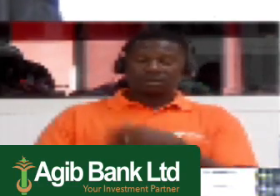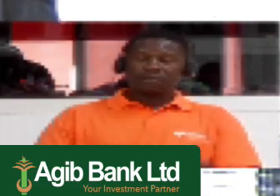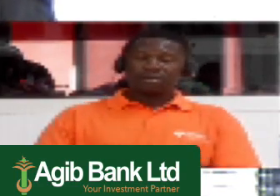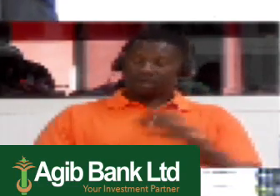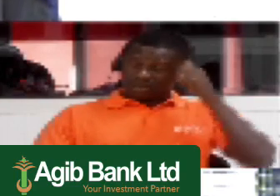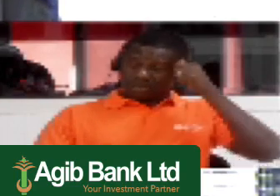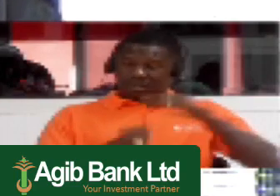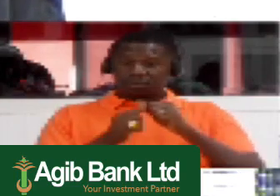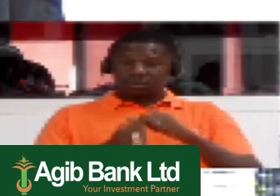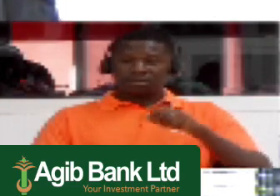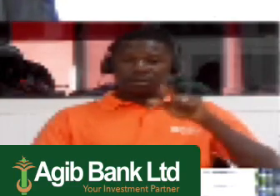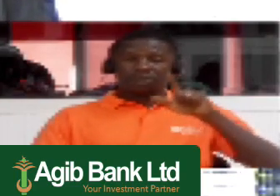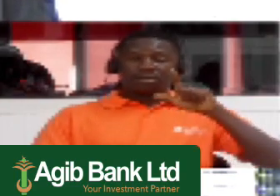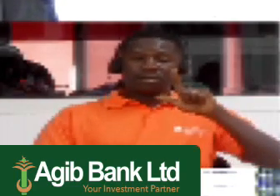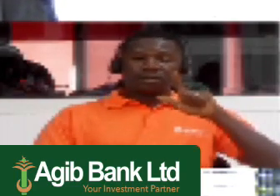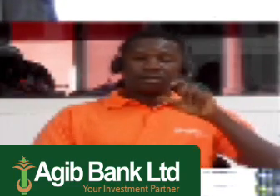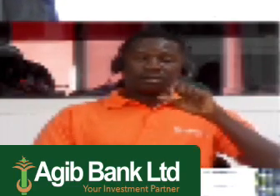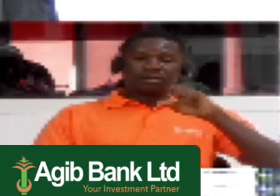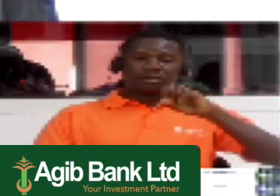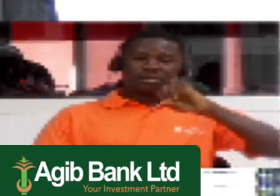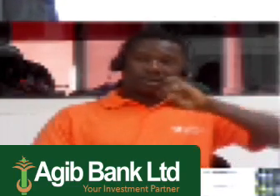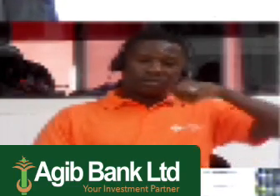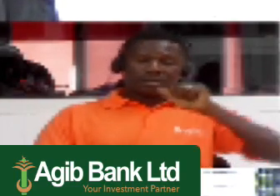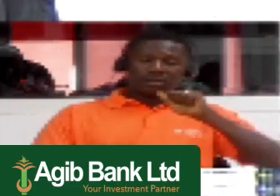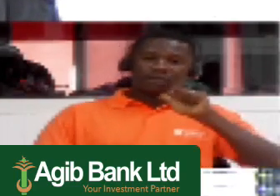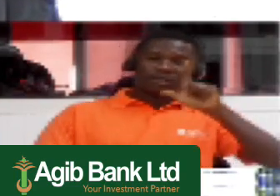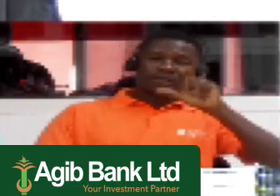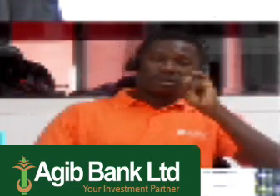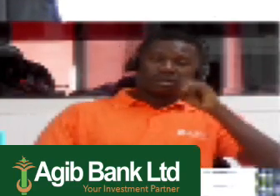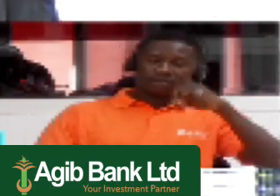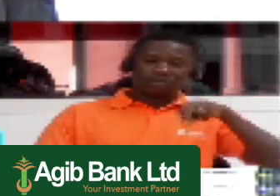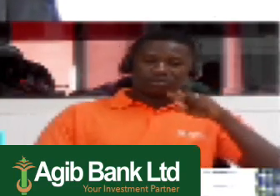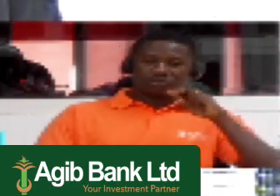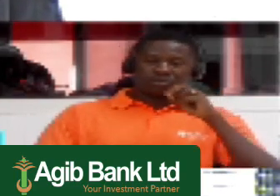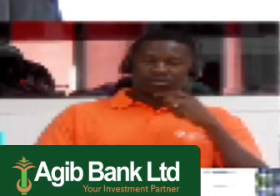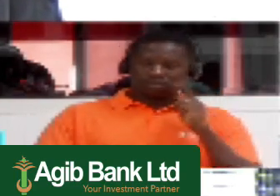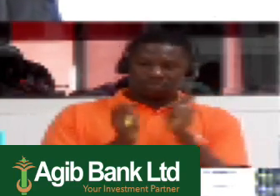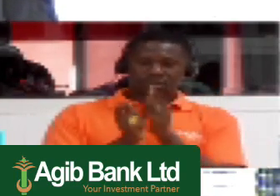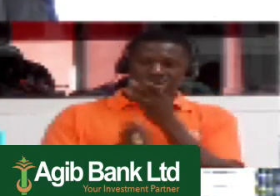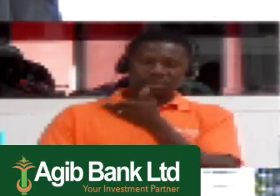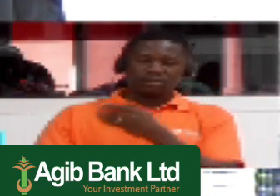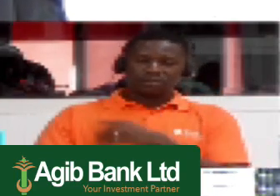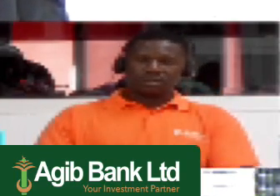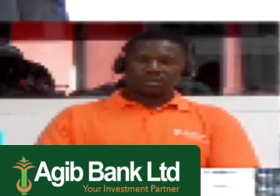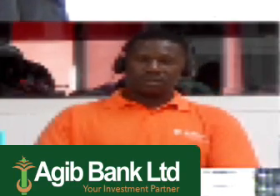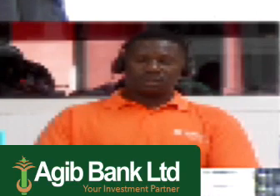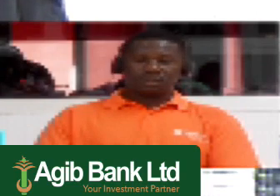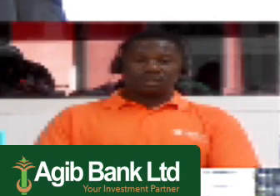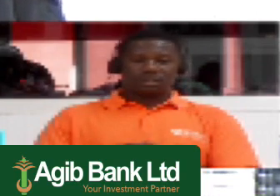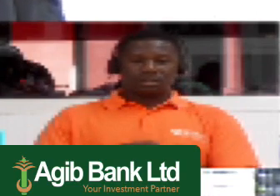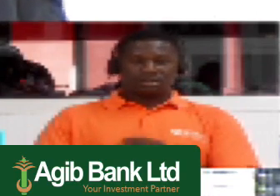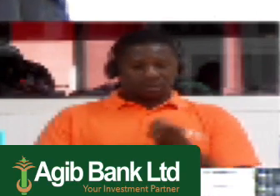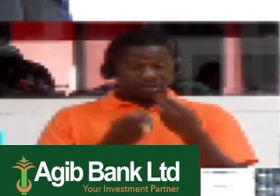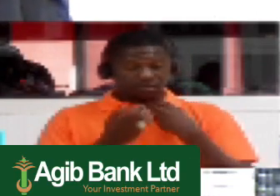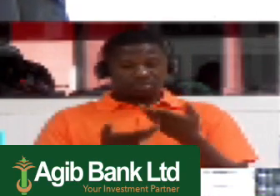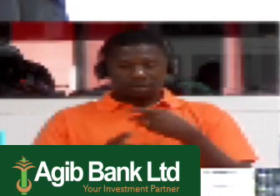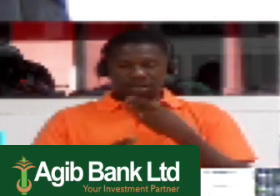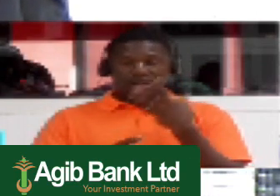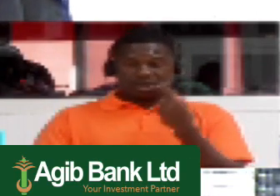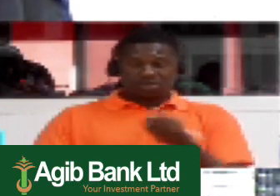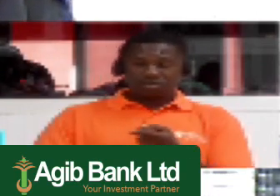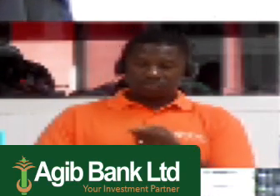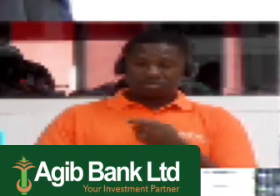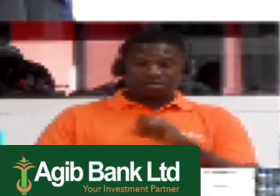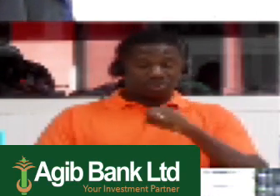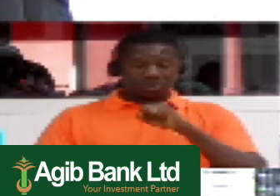Taraje. During the barbecue, I remember Jalino found me there. Nga nyadile a motalete. I said to him, so how?